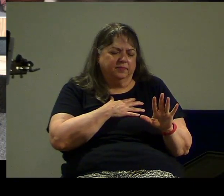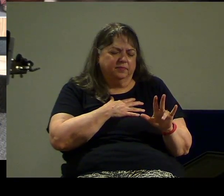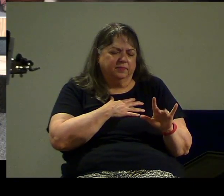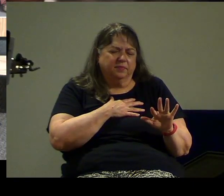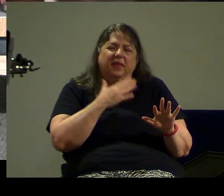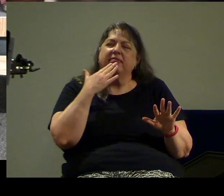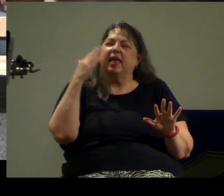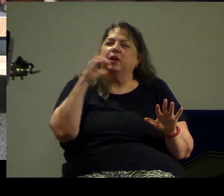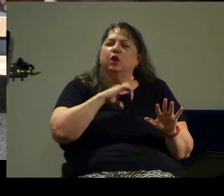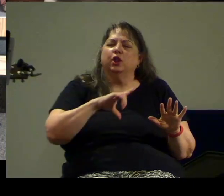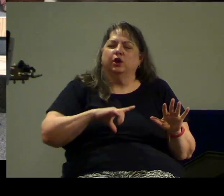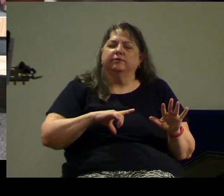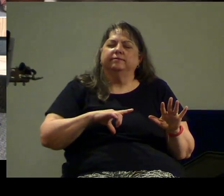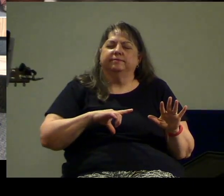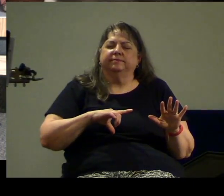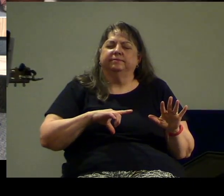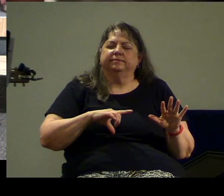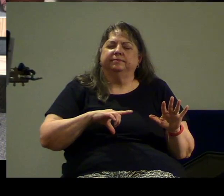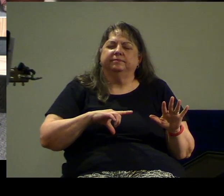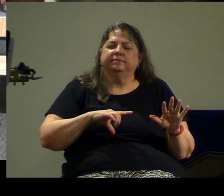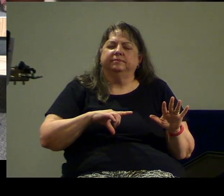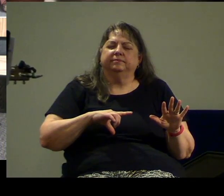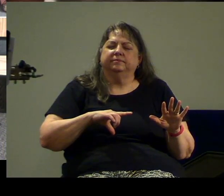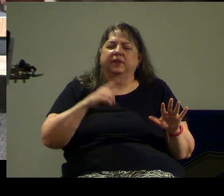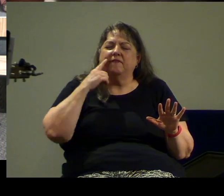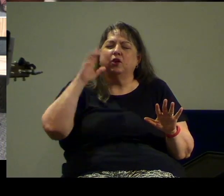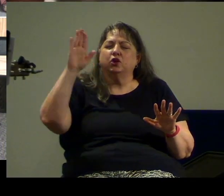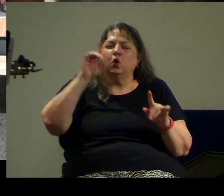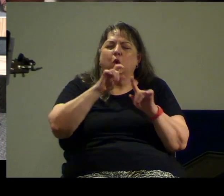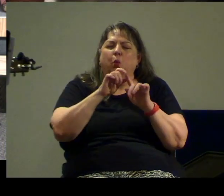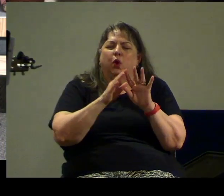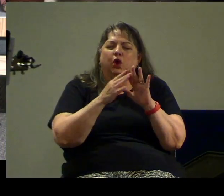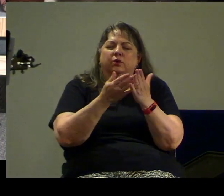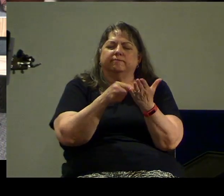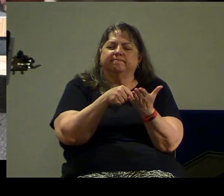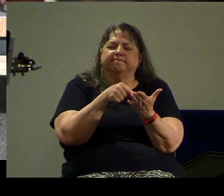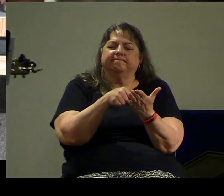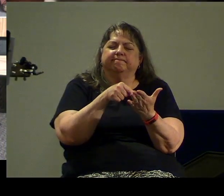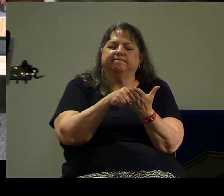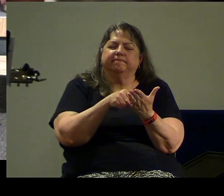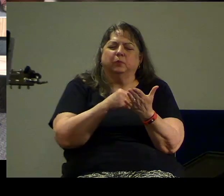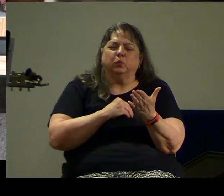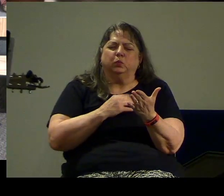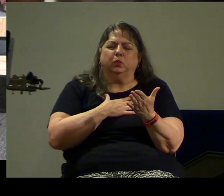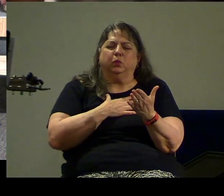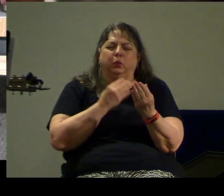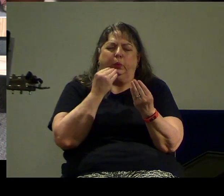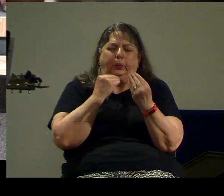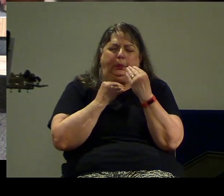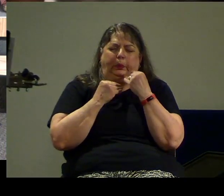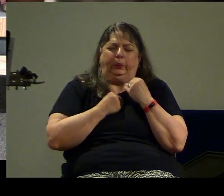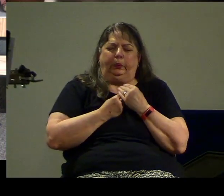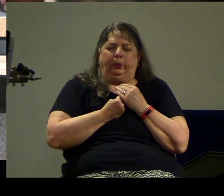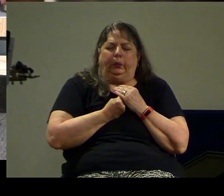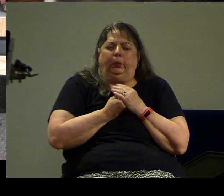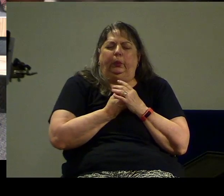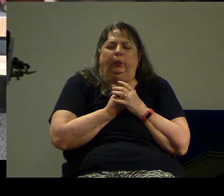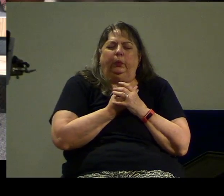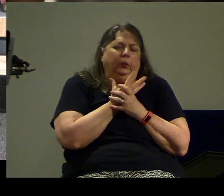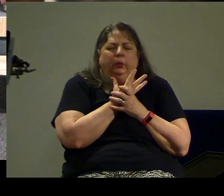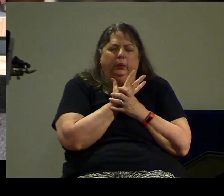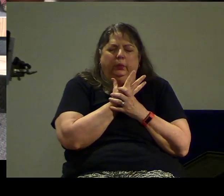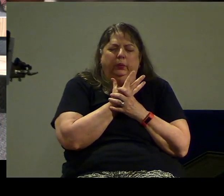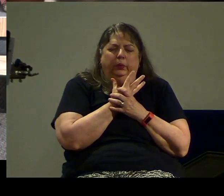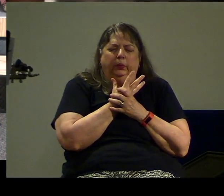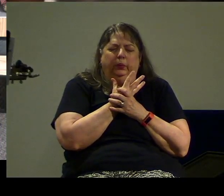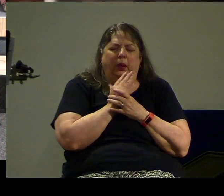Thank you, Lord, for your word that nourishes us and grows us in our most holy